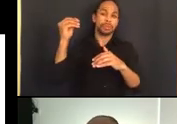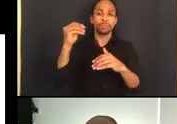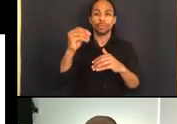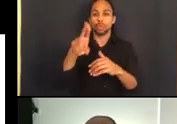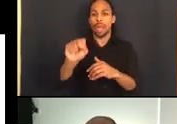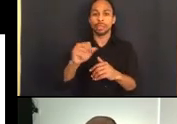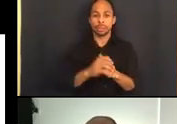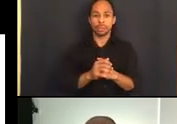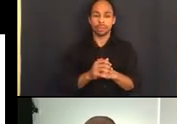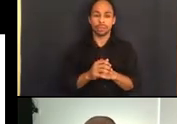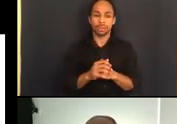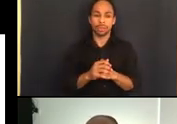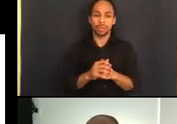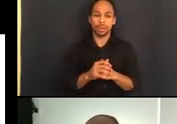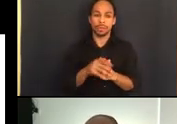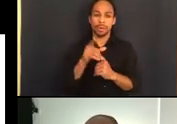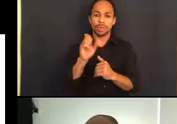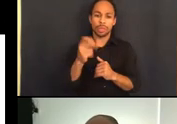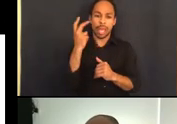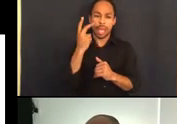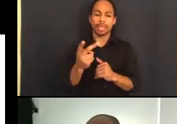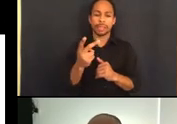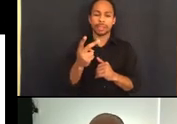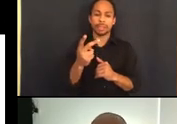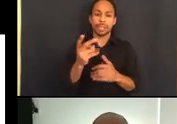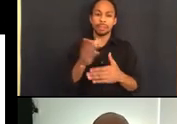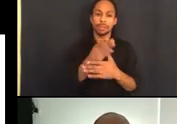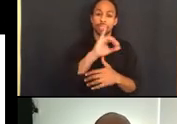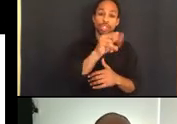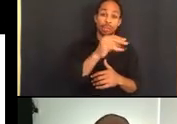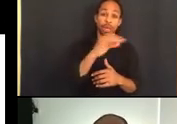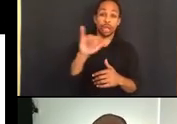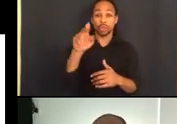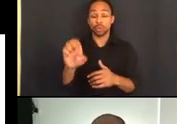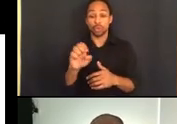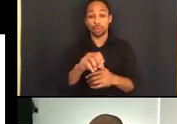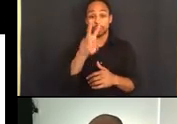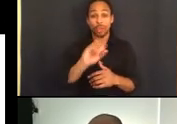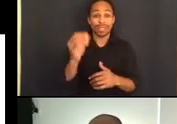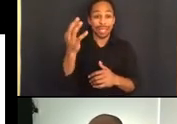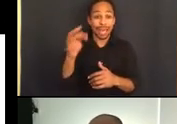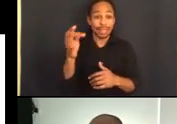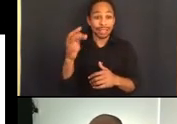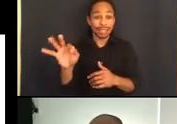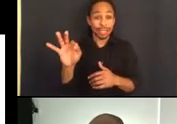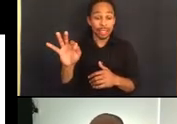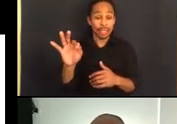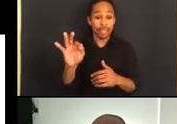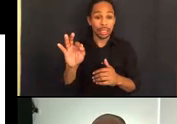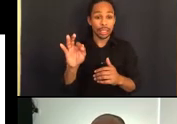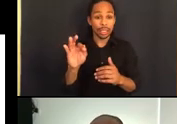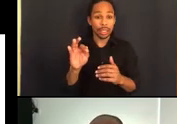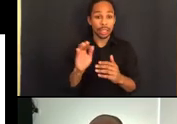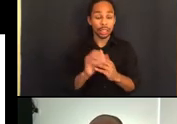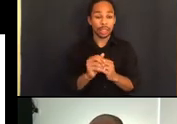deportees from the US. So for example, between January and June of 2019, Tijuana received the greatest number of deportees from